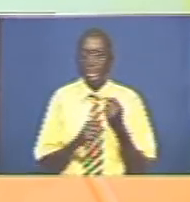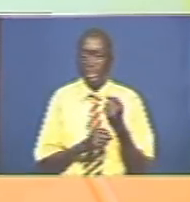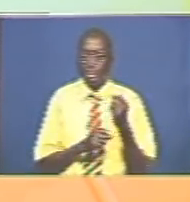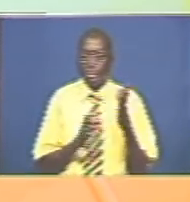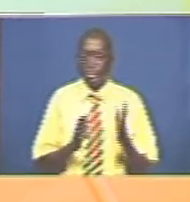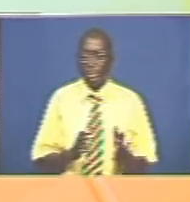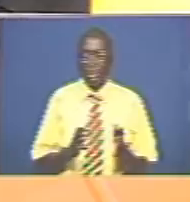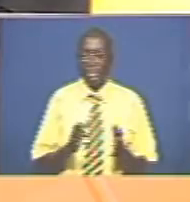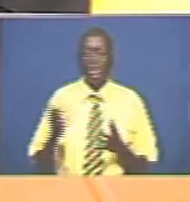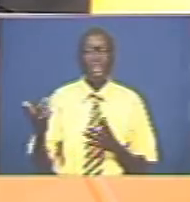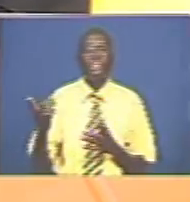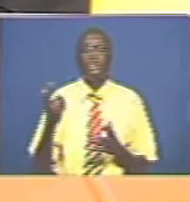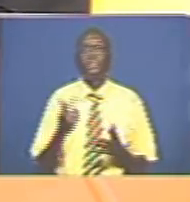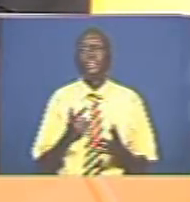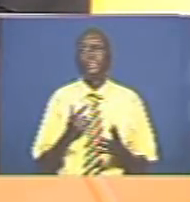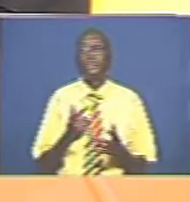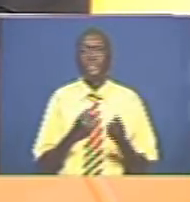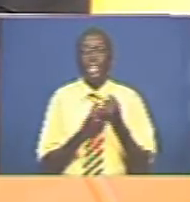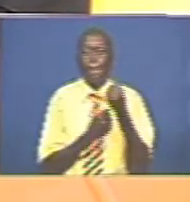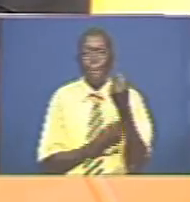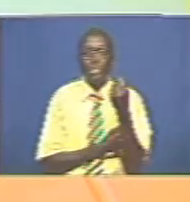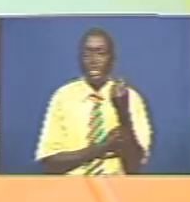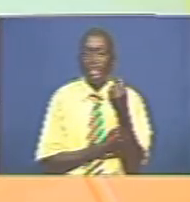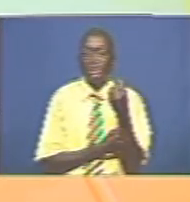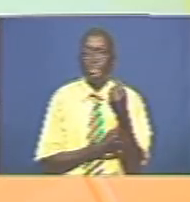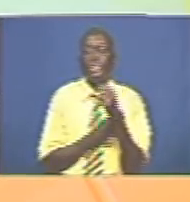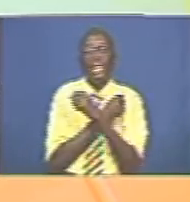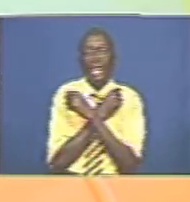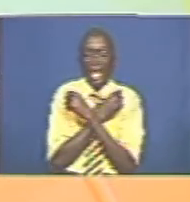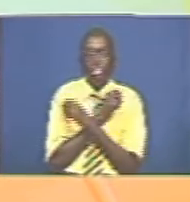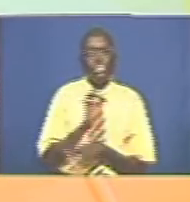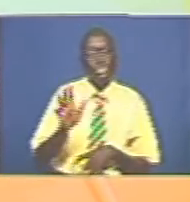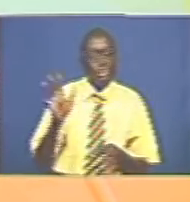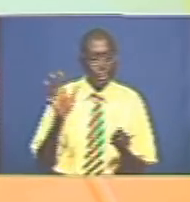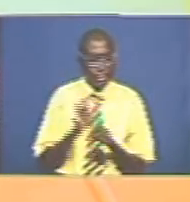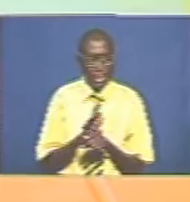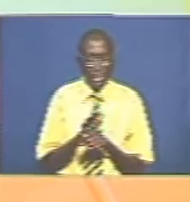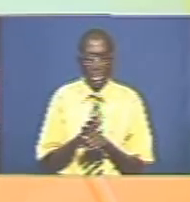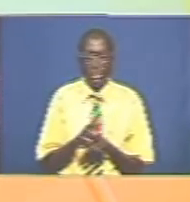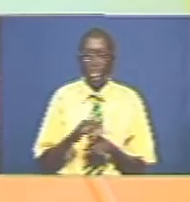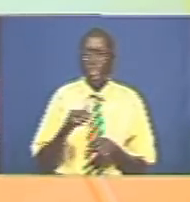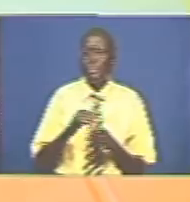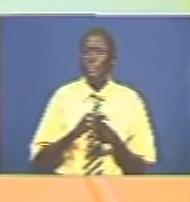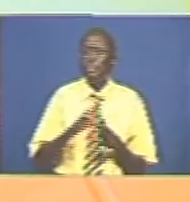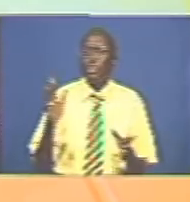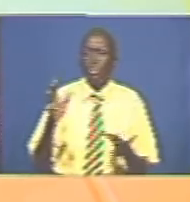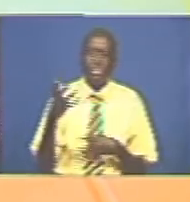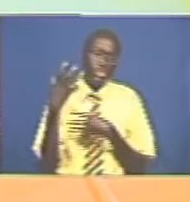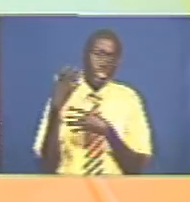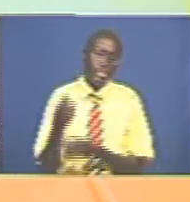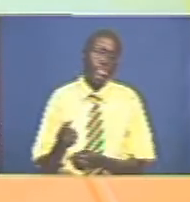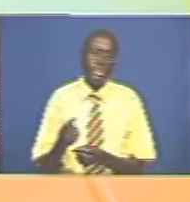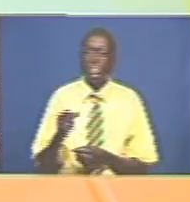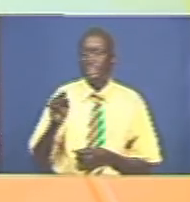ndio wametufanya tuwe mahali tulipo. Bila shaka. Tunawaenzi sana. Bila shaka. Na hakuna show iko na fans loyal kama Sundowner.